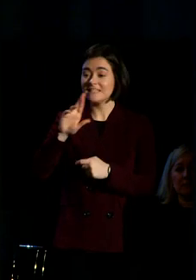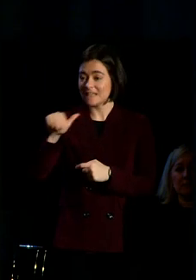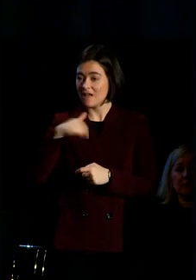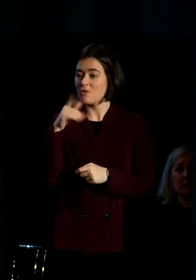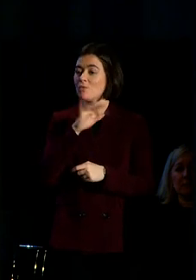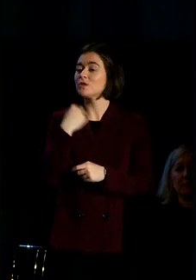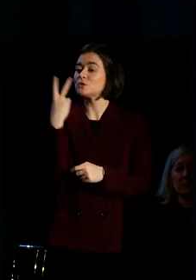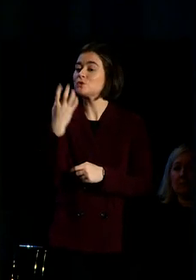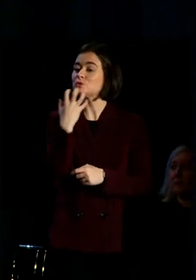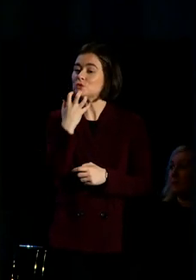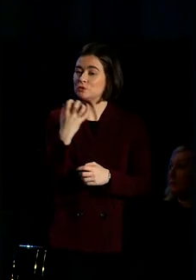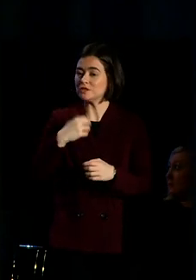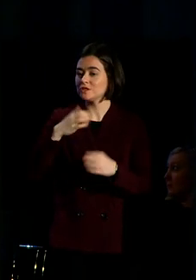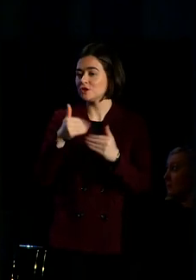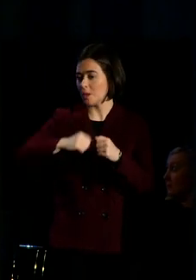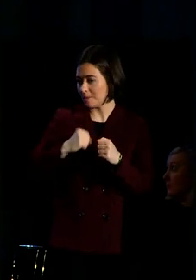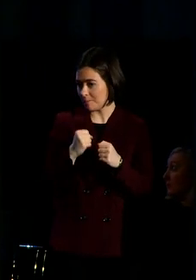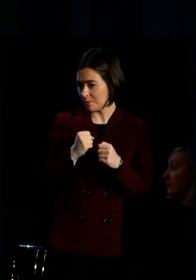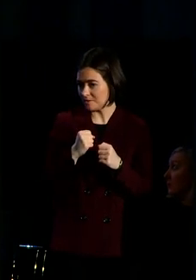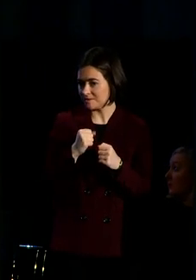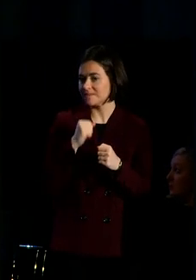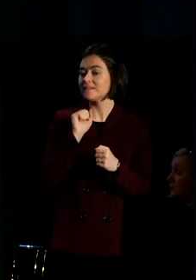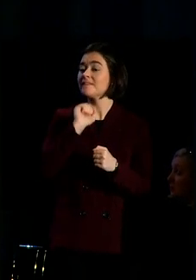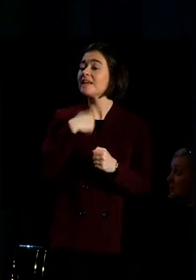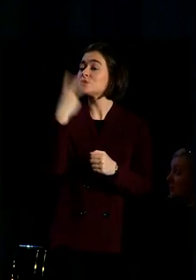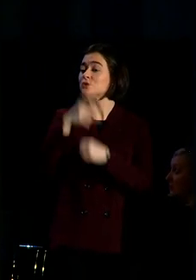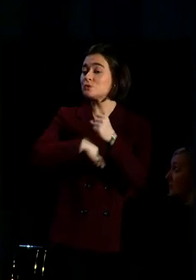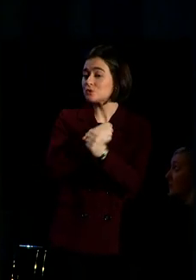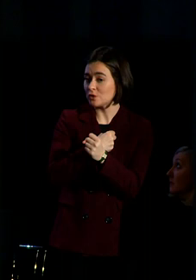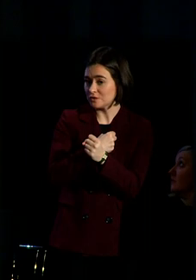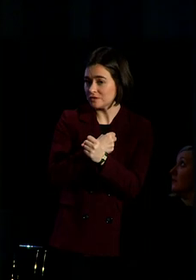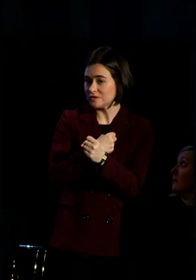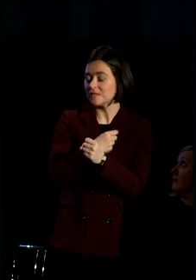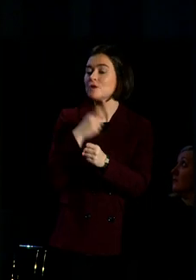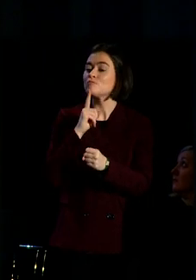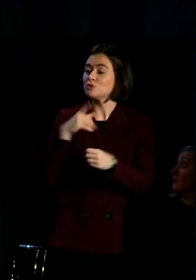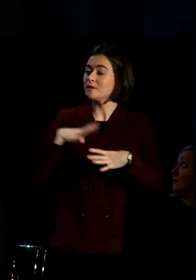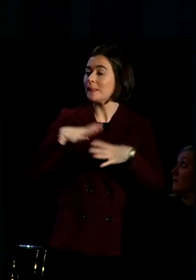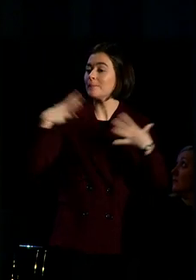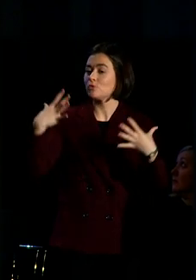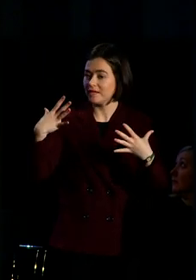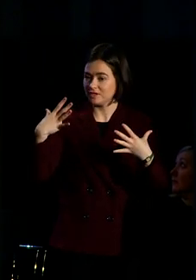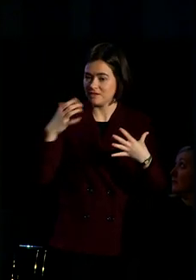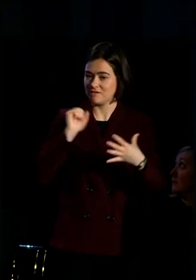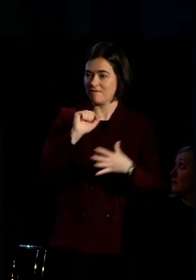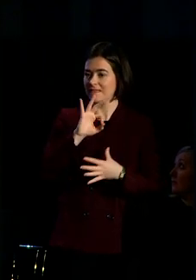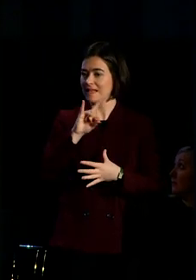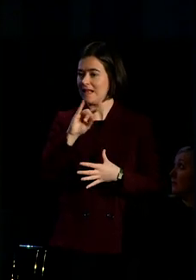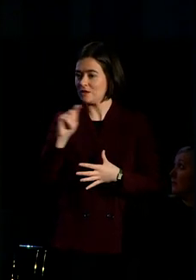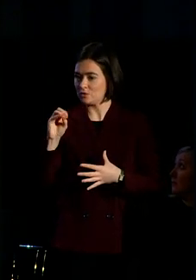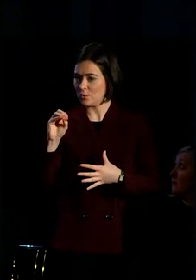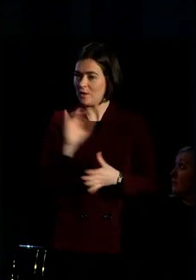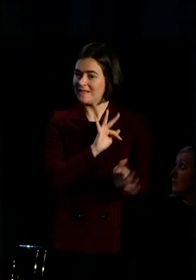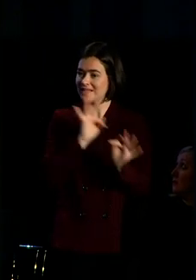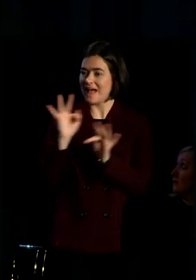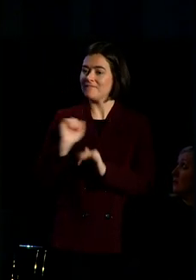sons, Dov and Jakub. During the liquidation of Kapuczynce Ghetto, and after the murder of their son